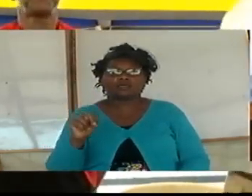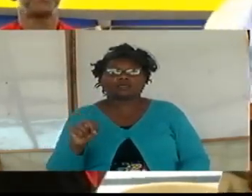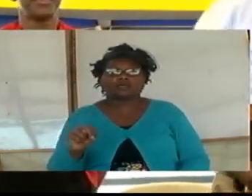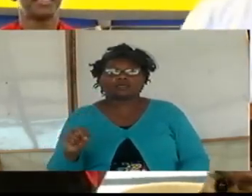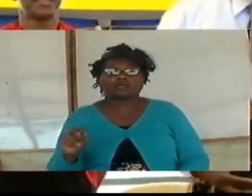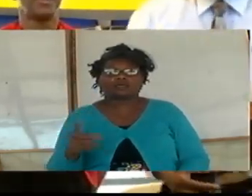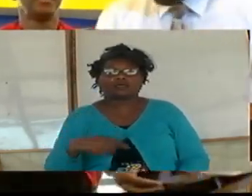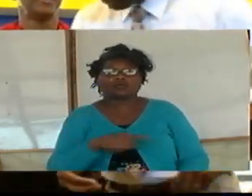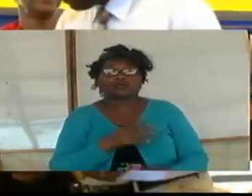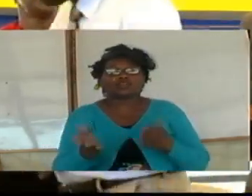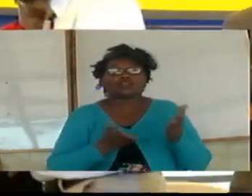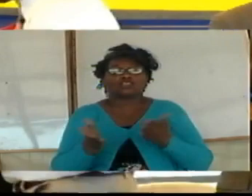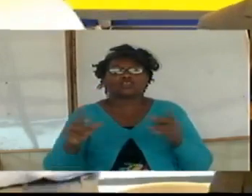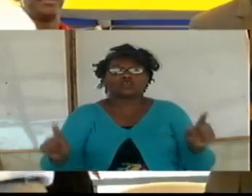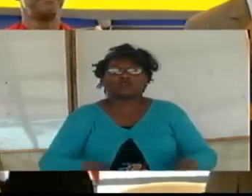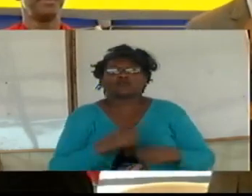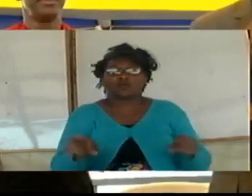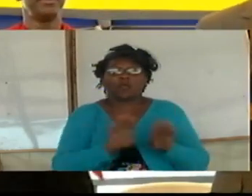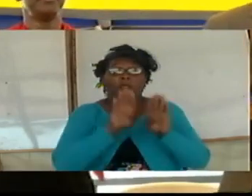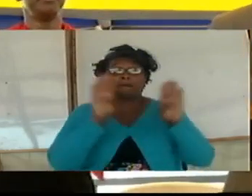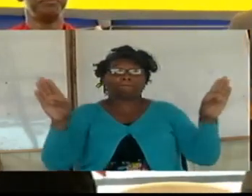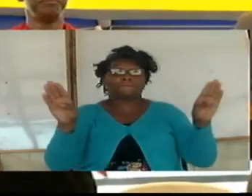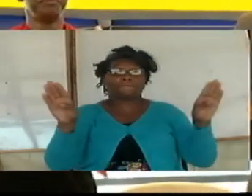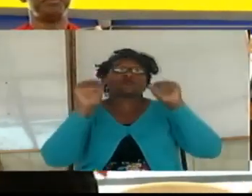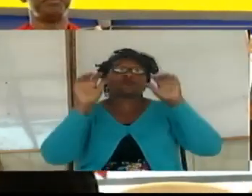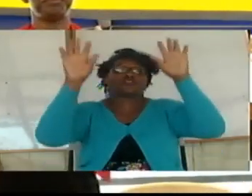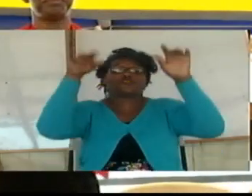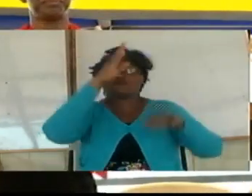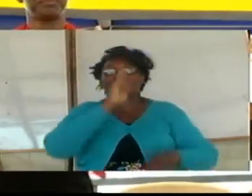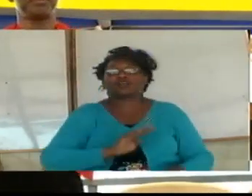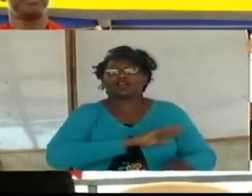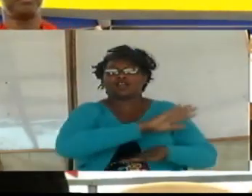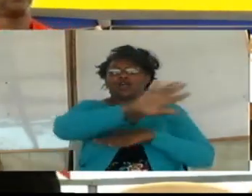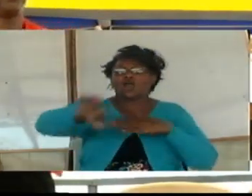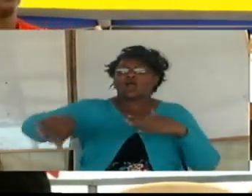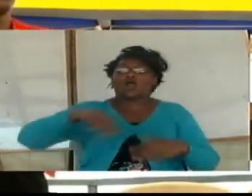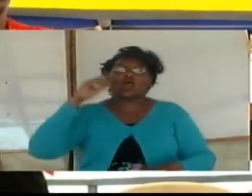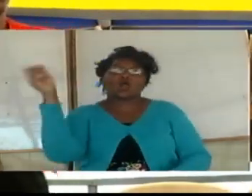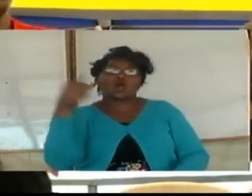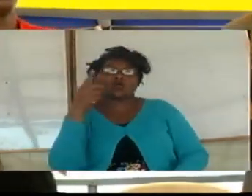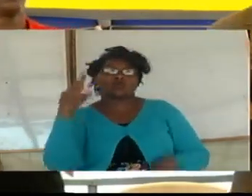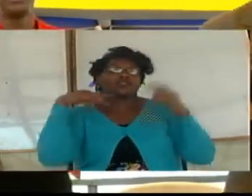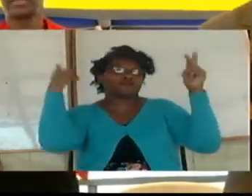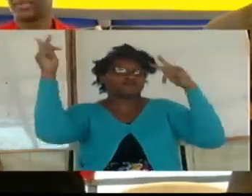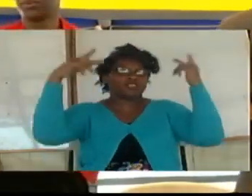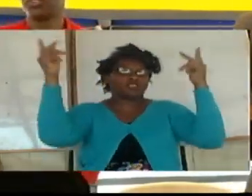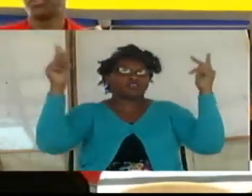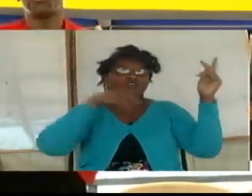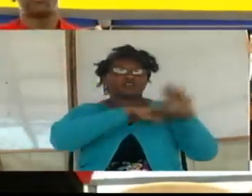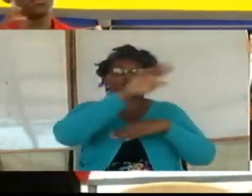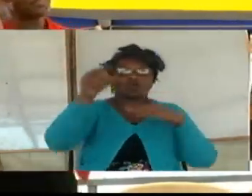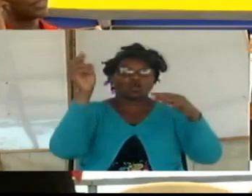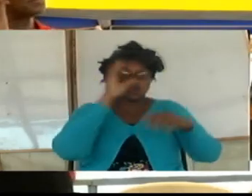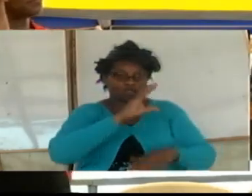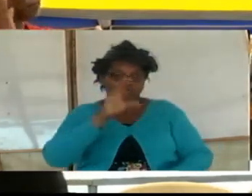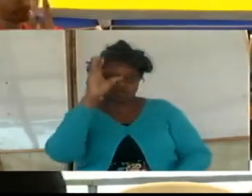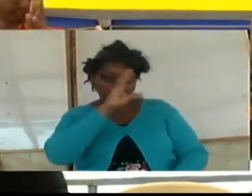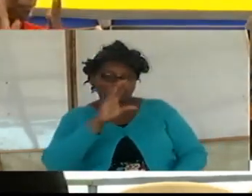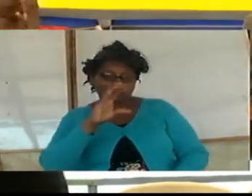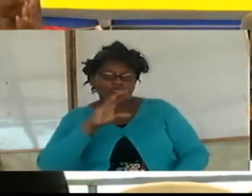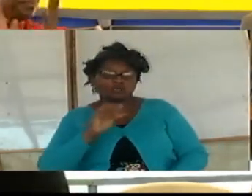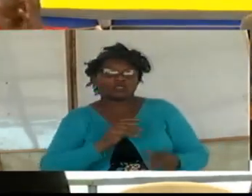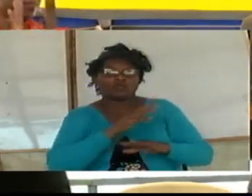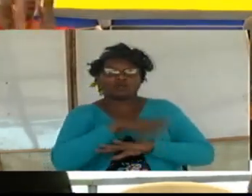Hallelujah. We serve a great, big, wonderful God. Always victorious. Always watching over us. Put your hands